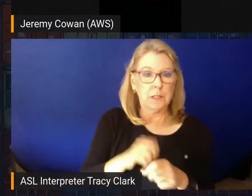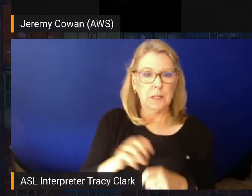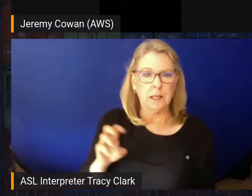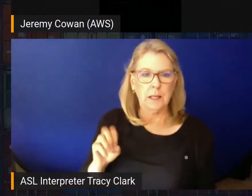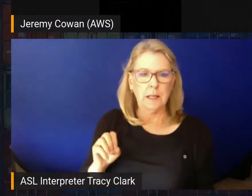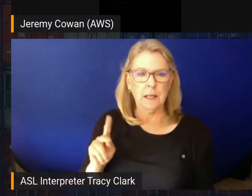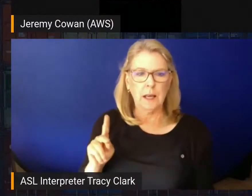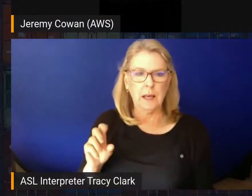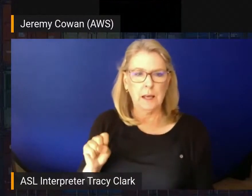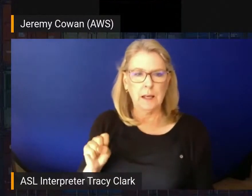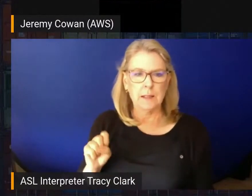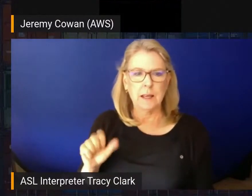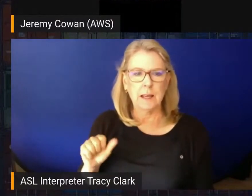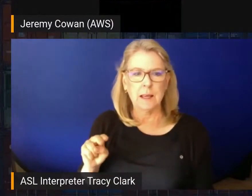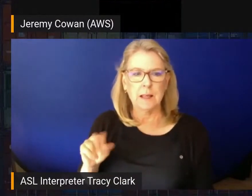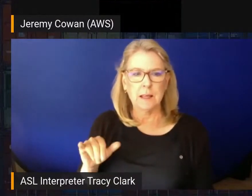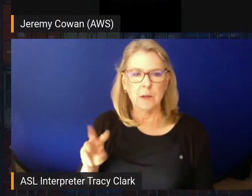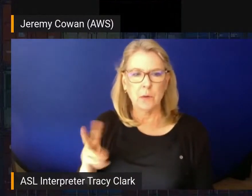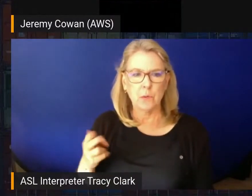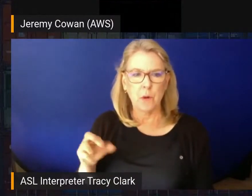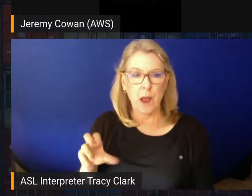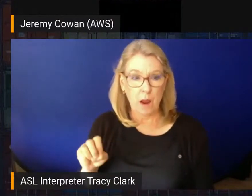and bundle in is Flux.